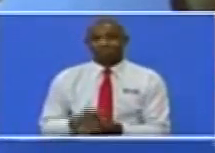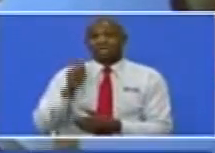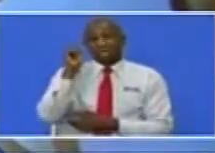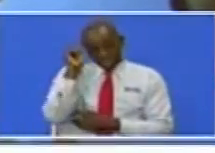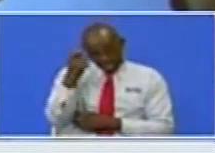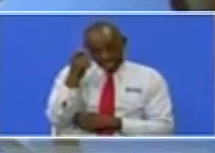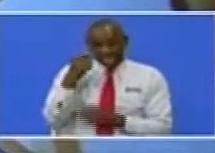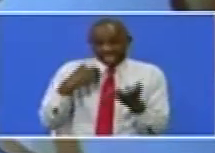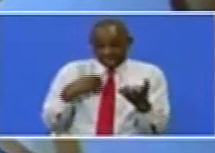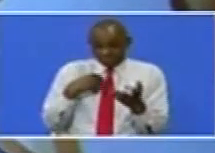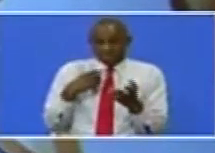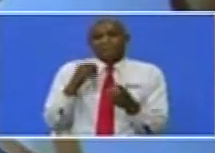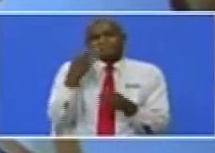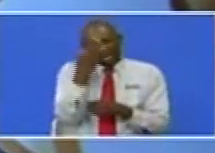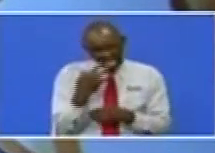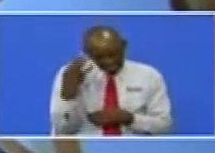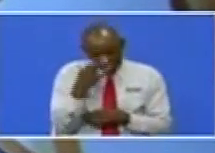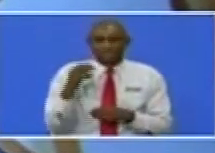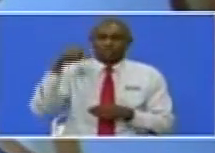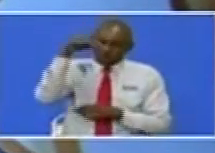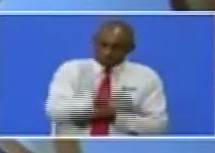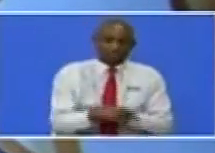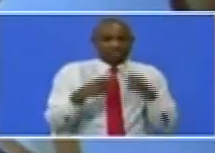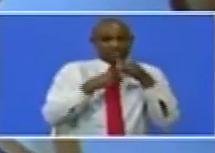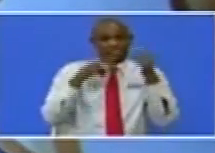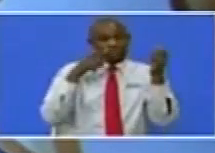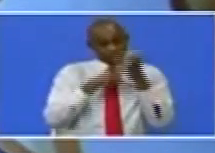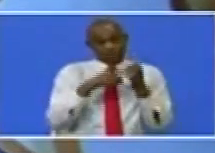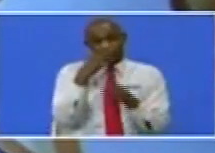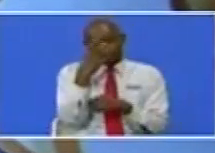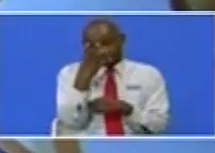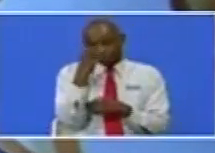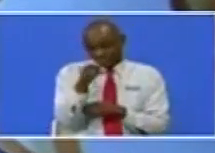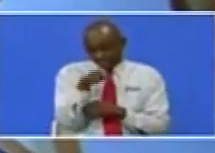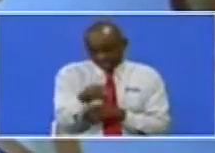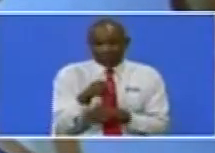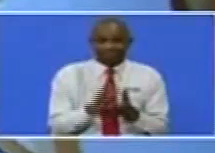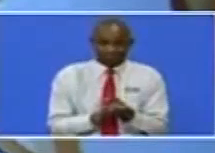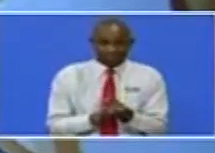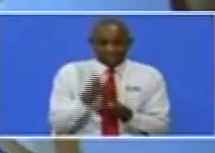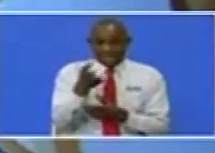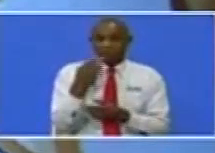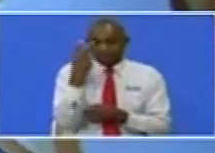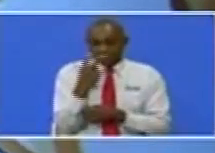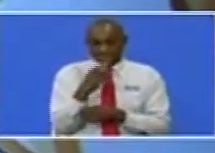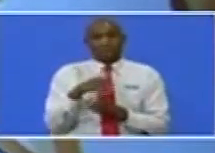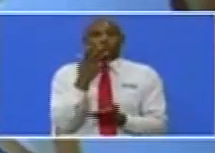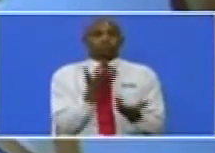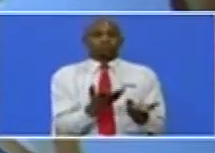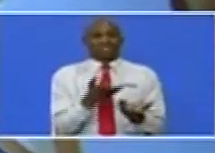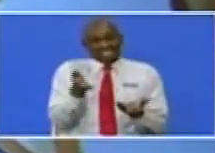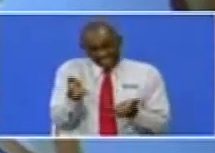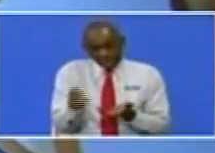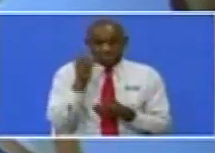Kenya's inflation for the month of March has dropped to 6.45% from 6.84% recorded in February this year, according